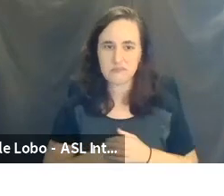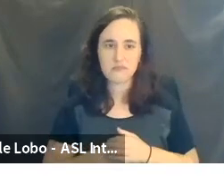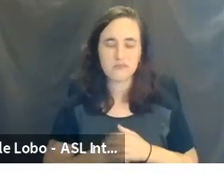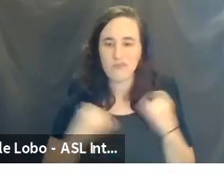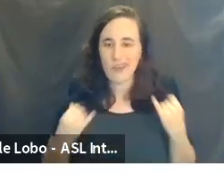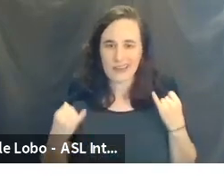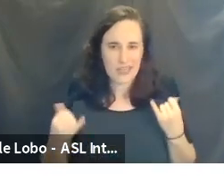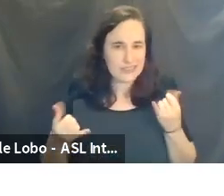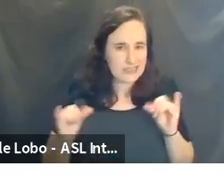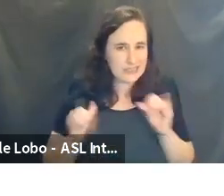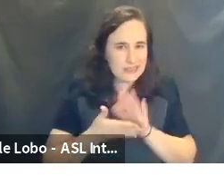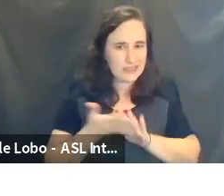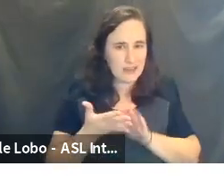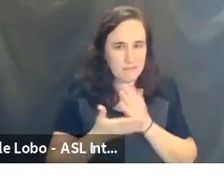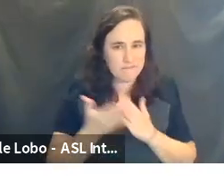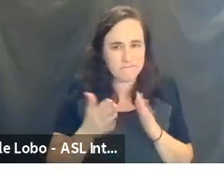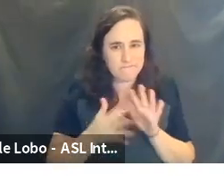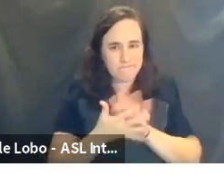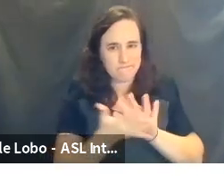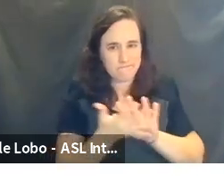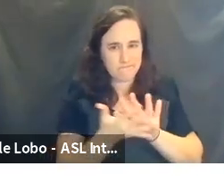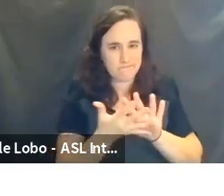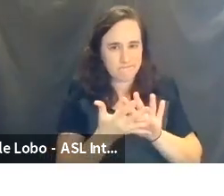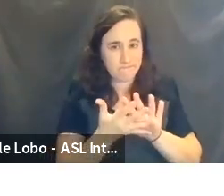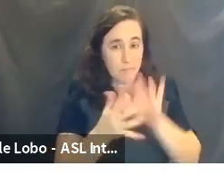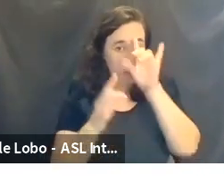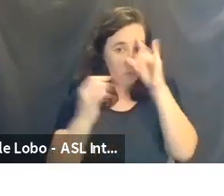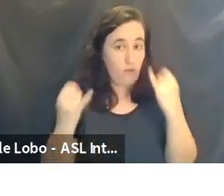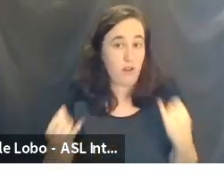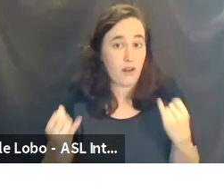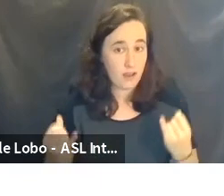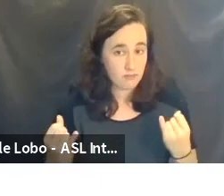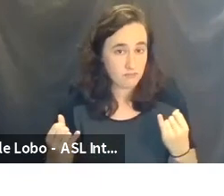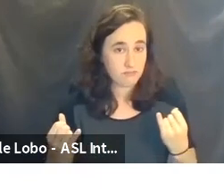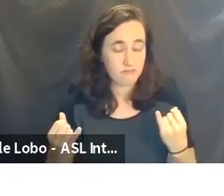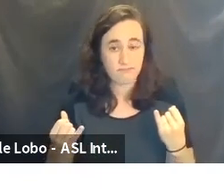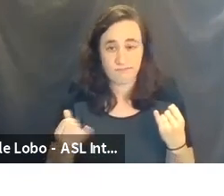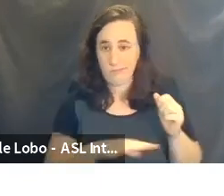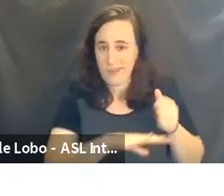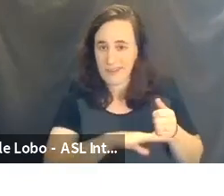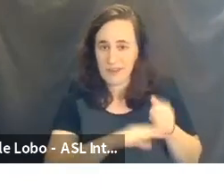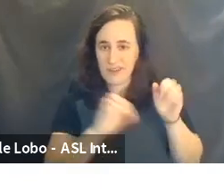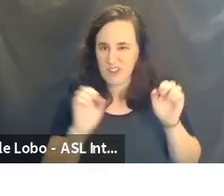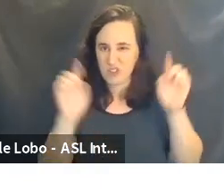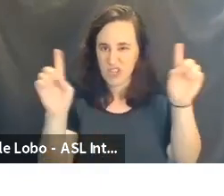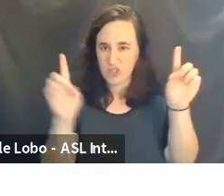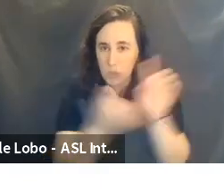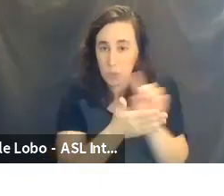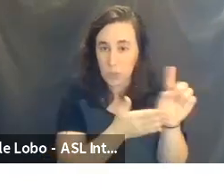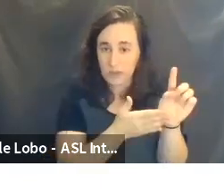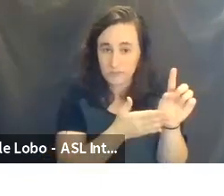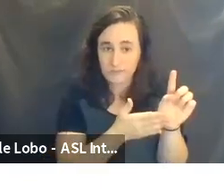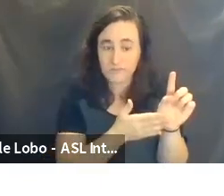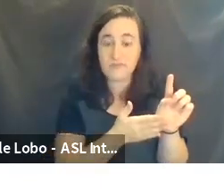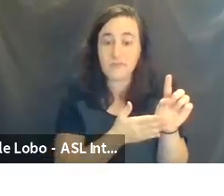but here's what we do know, that as of today, according to Education Week, 43 of the 50 states will